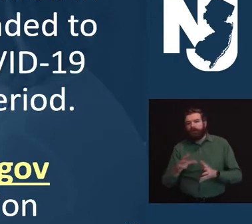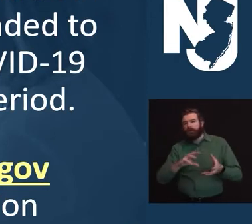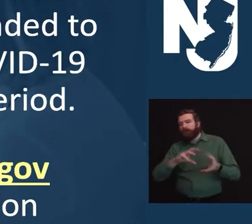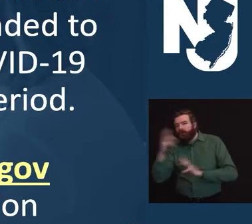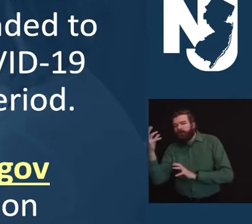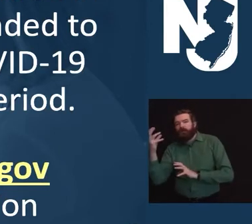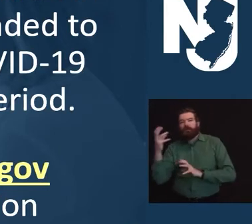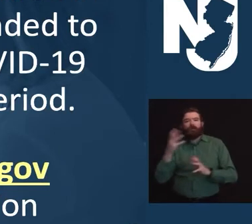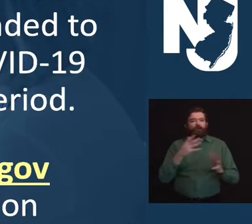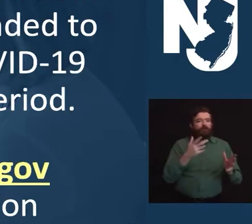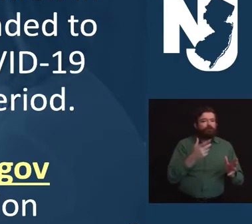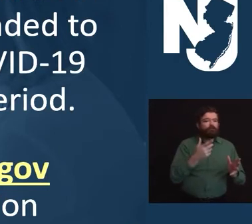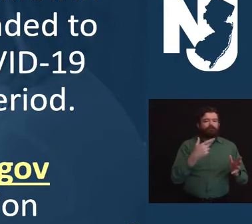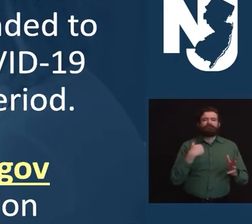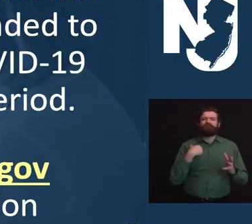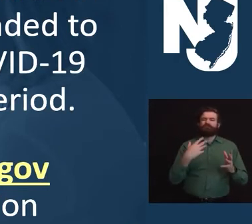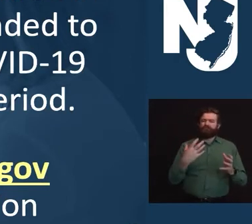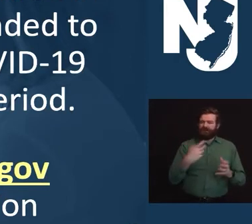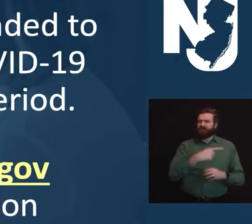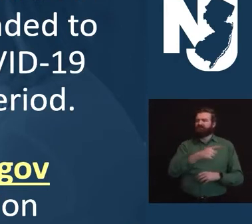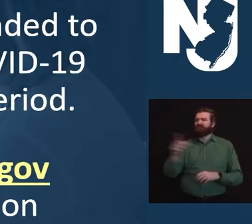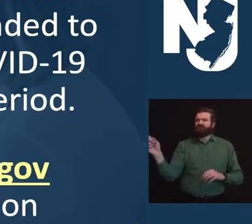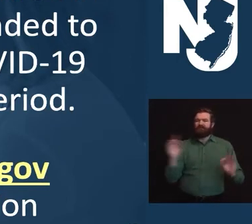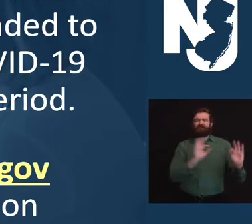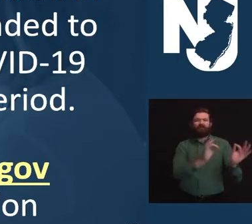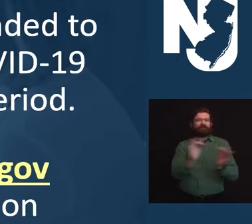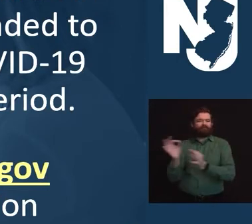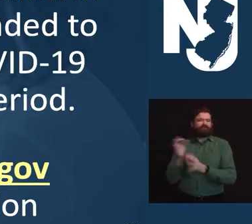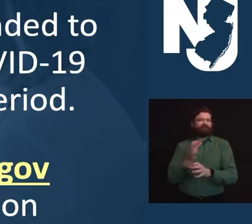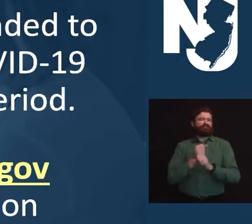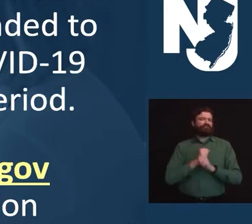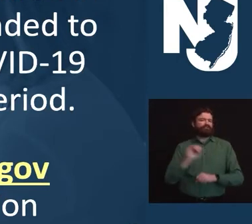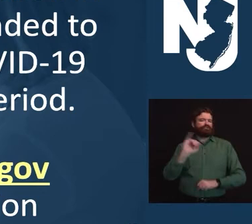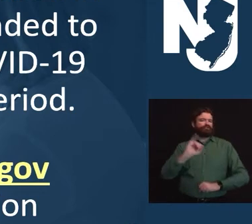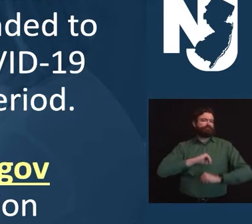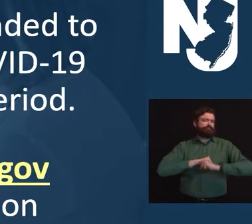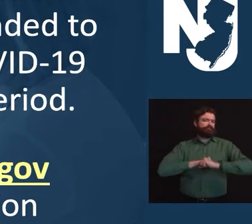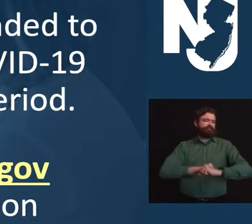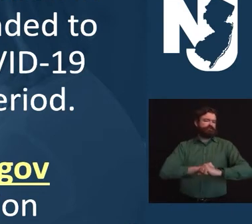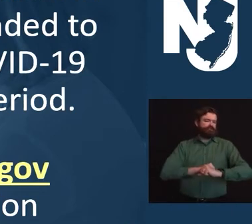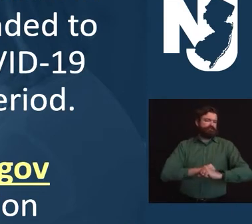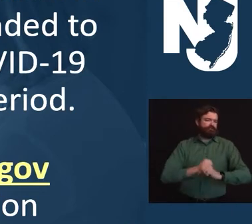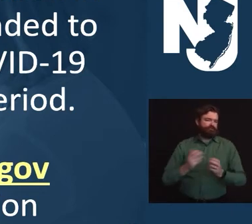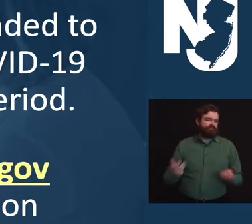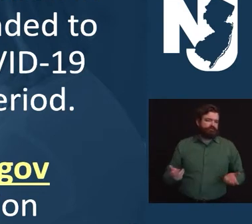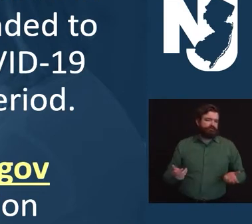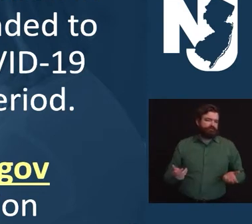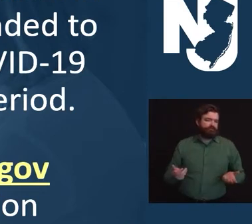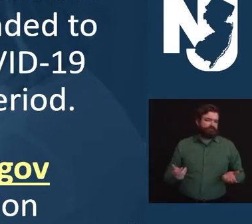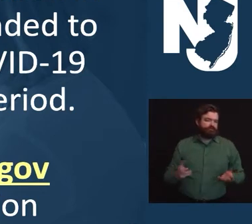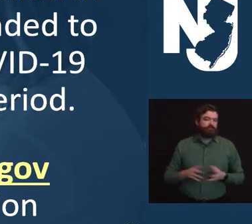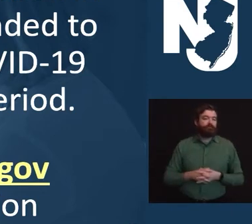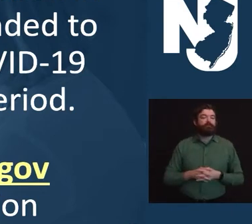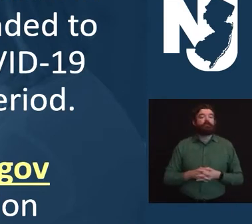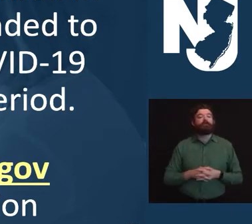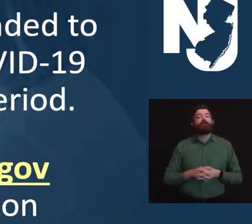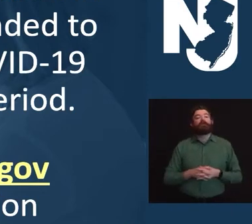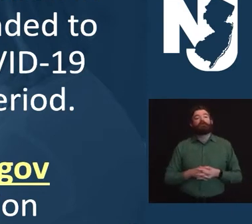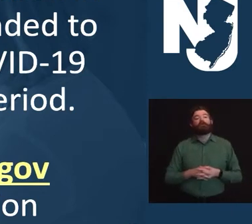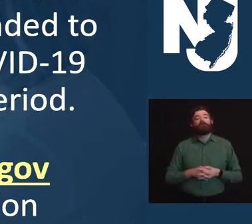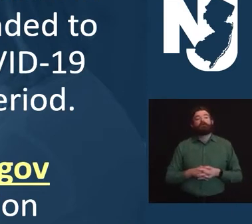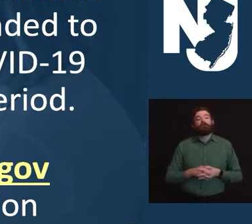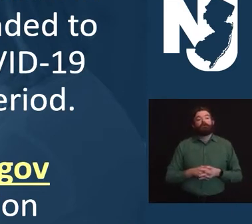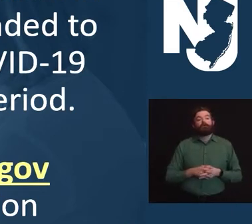this was the enrollment period was to have expired this Sunday. This is now going to be extended February, March,